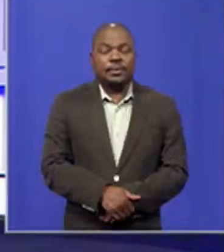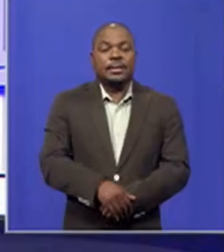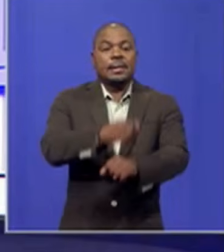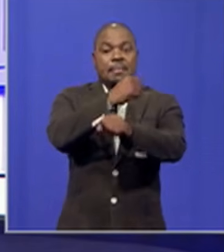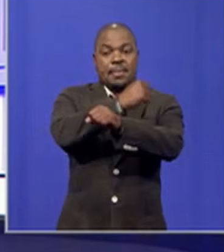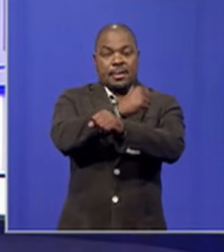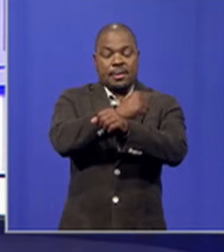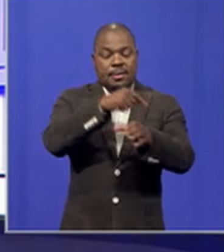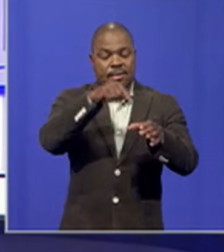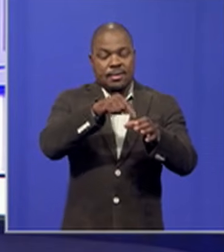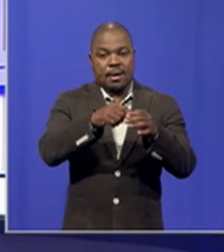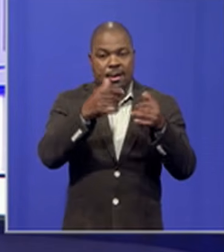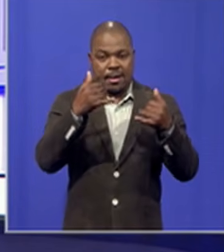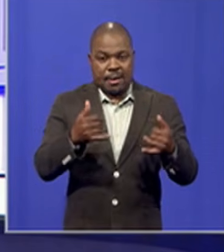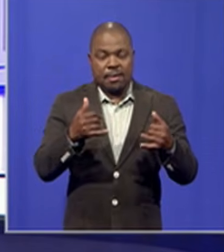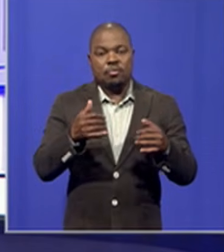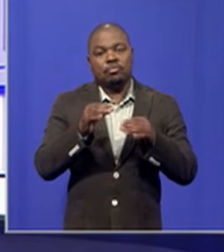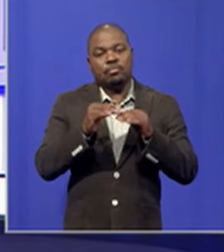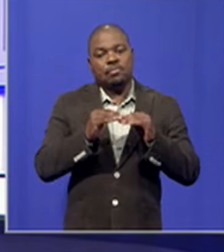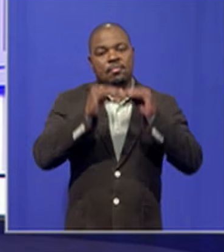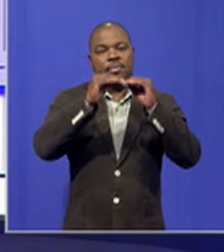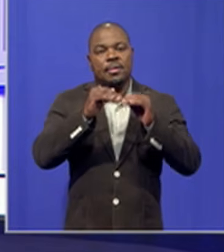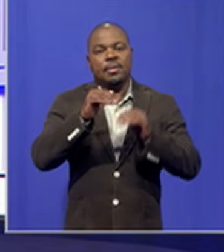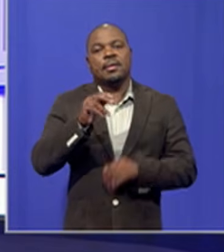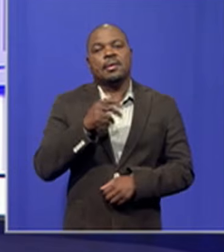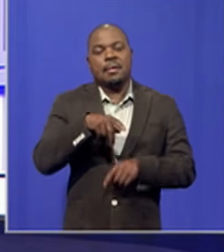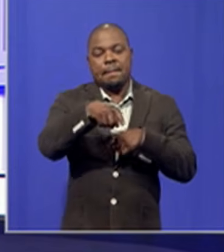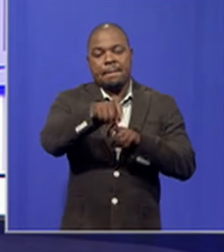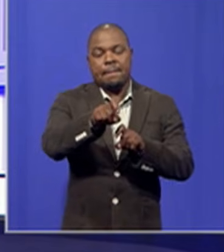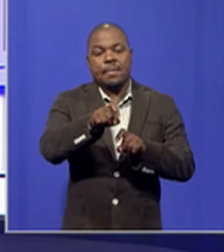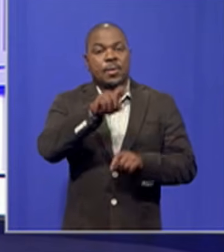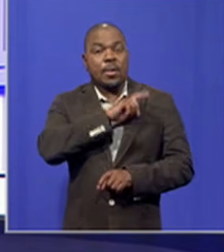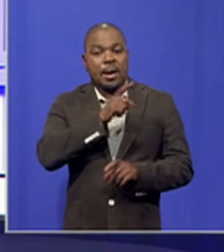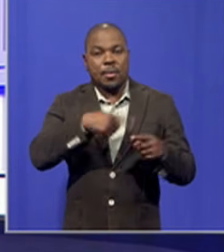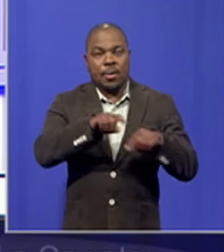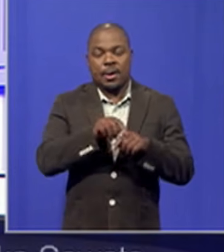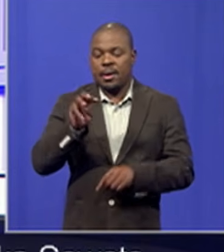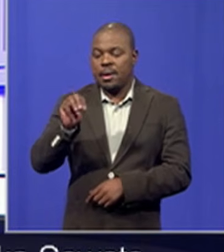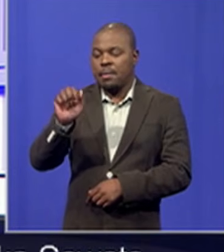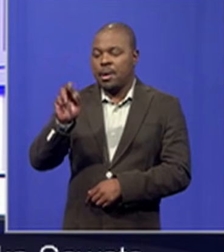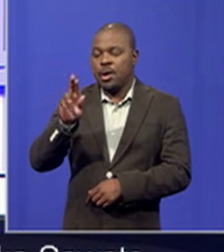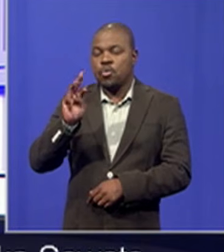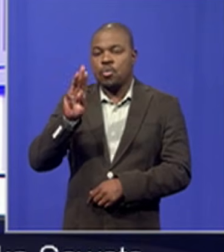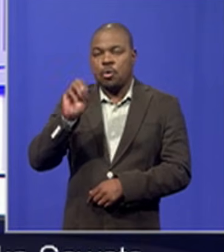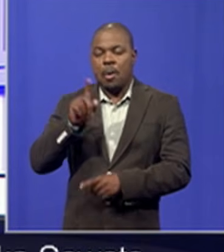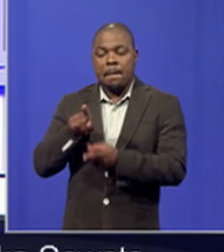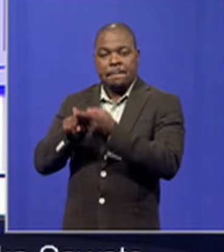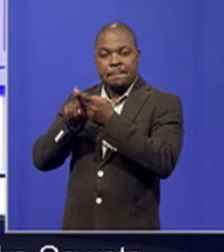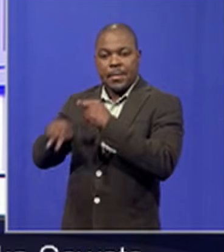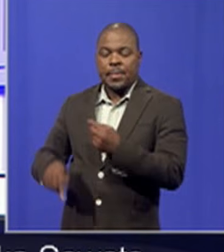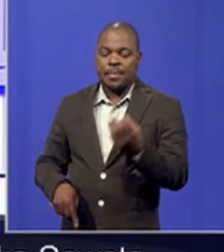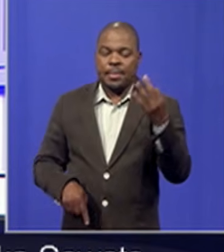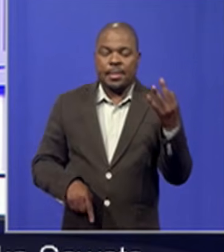Orlando Pirates e ka tumišitše ka tapele maemong a pele lekong ga go tlhontlola Marino Gallants ka tše